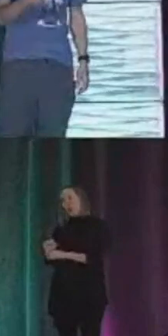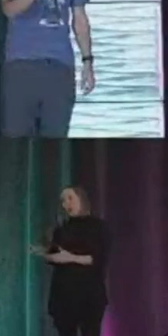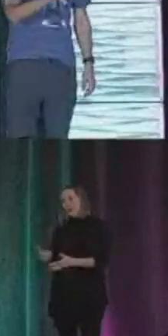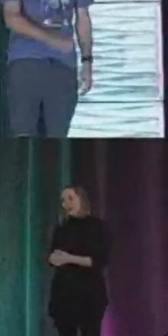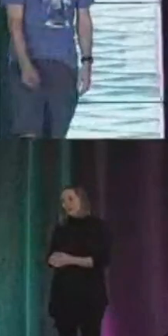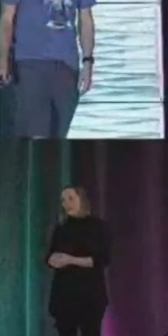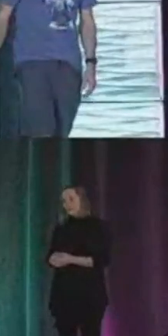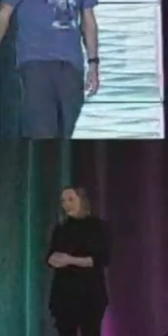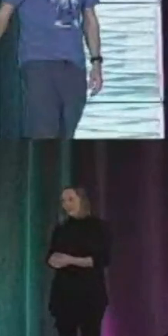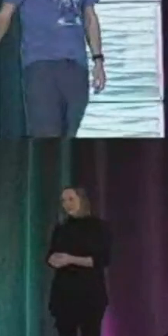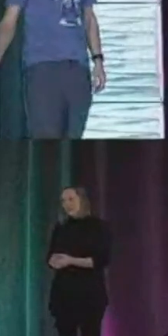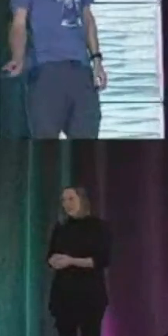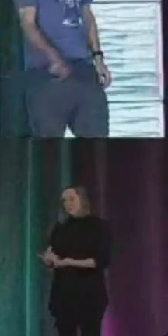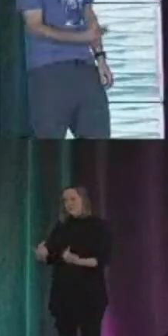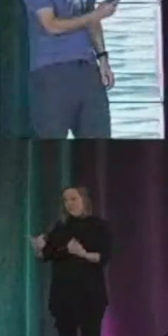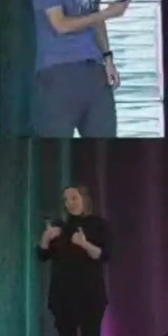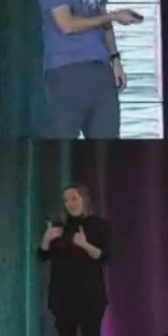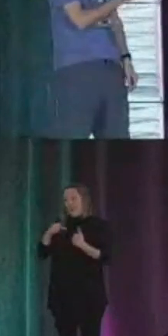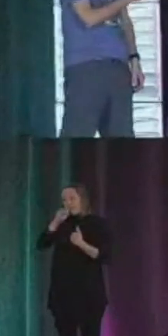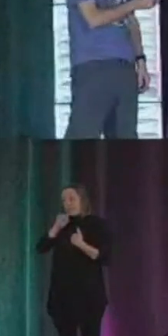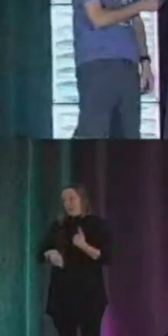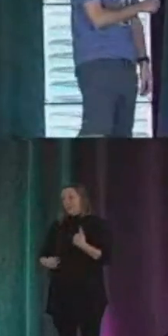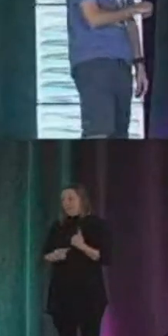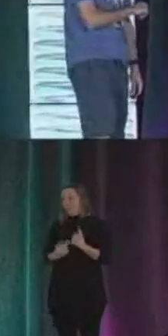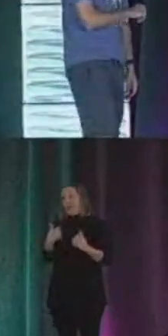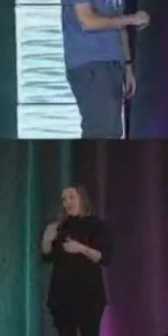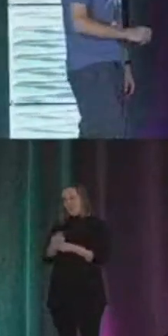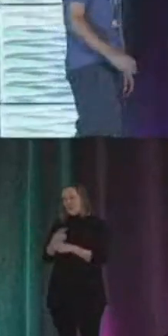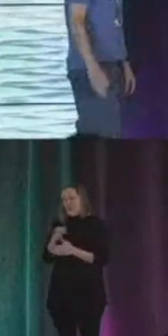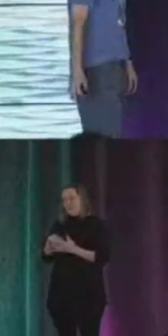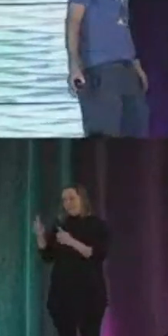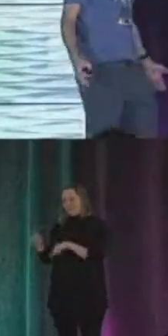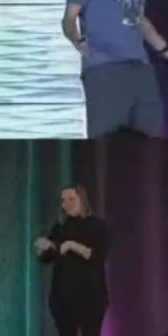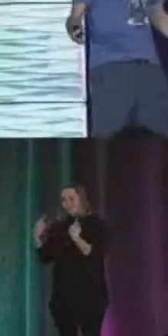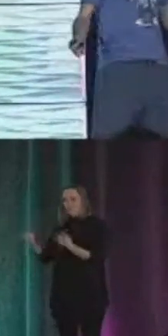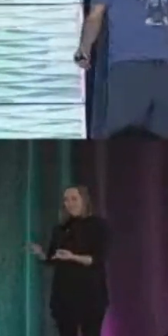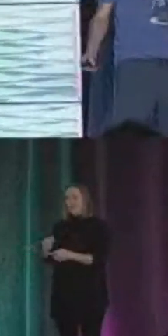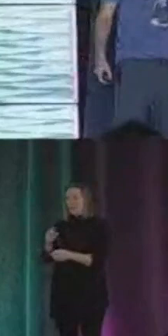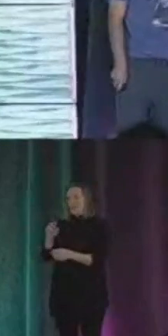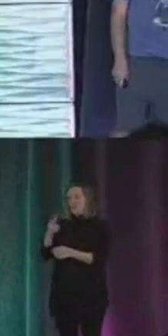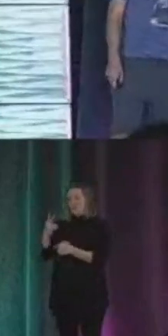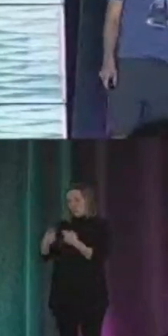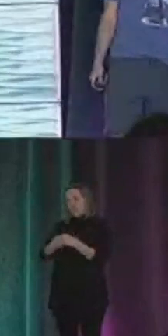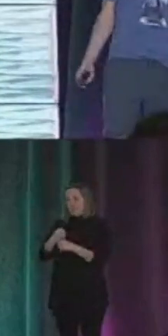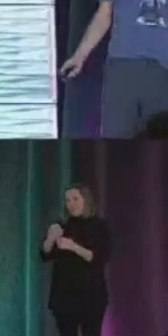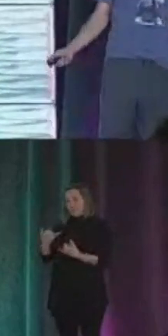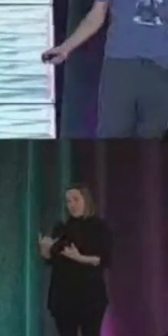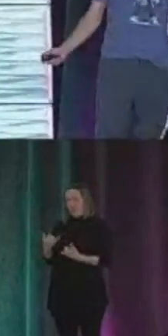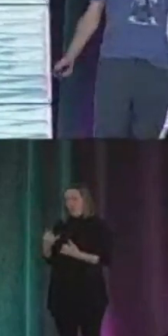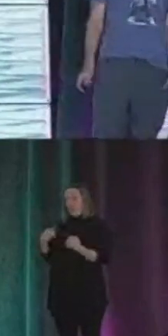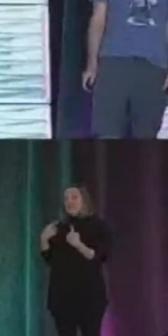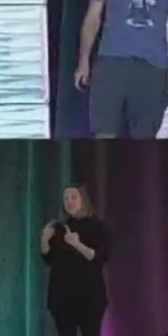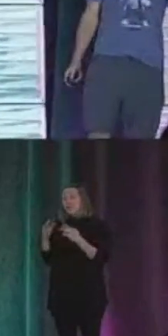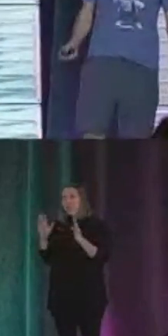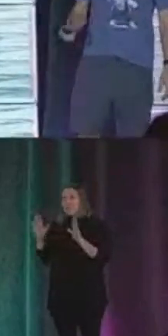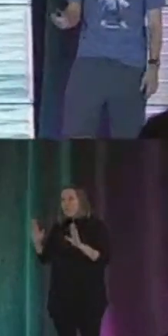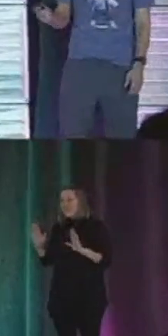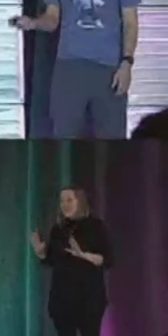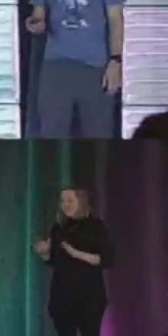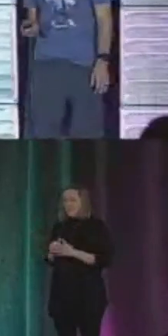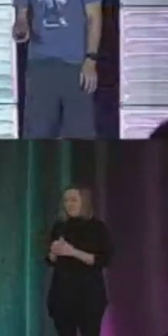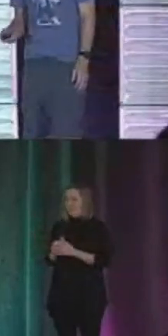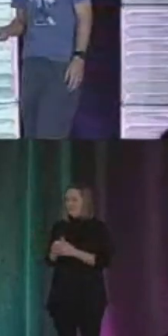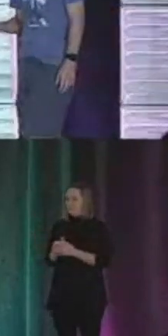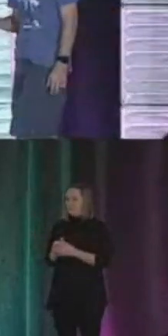I love this. I've been working with this architecture for over 2 years now, and it's been amazing. I